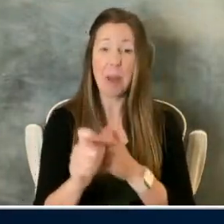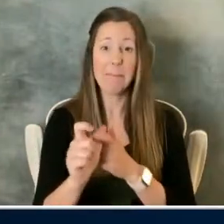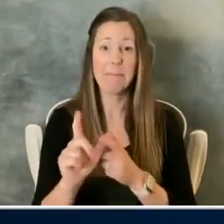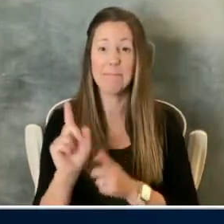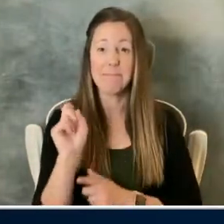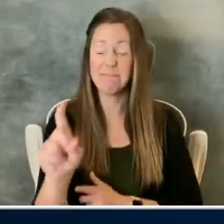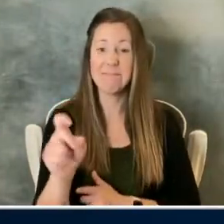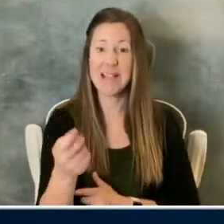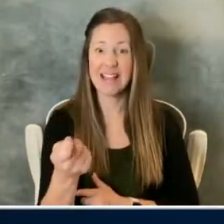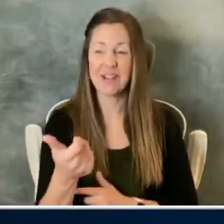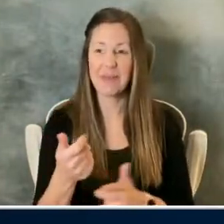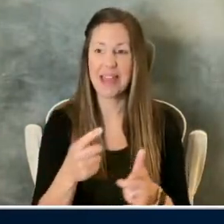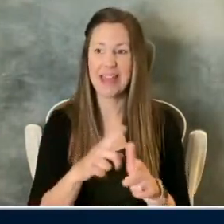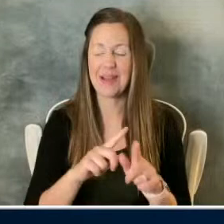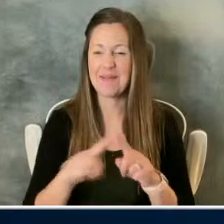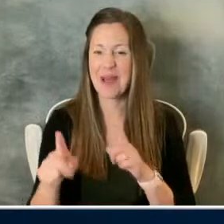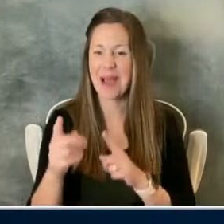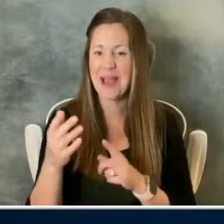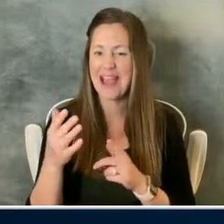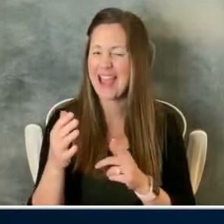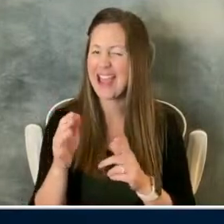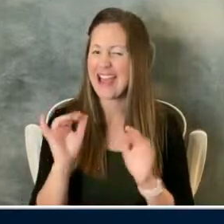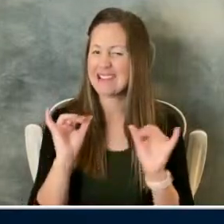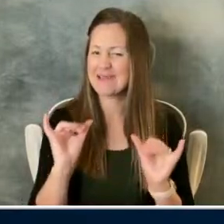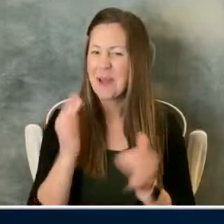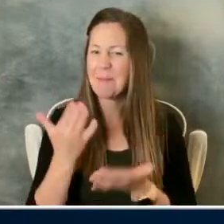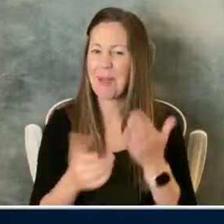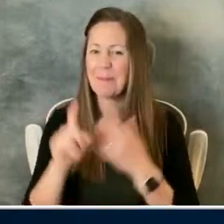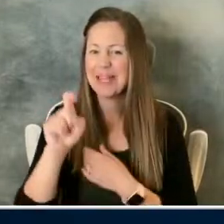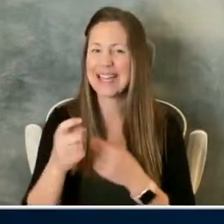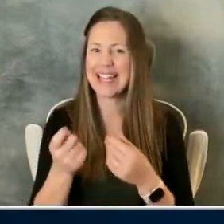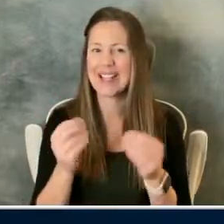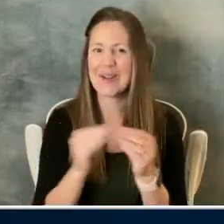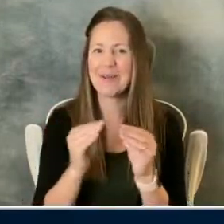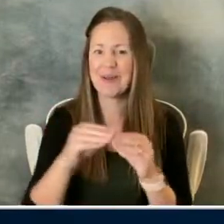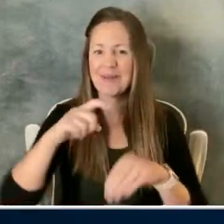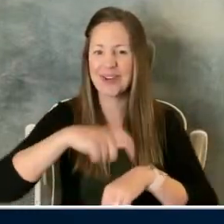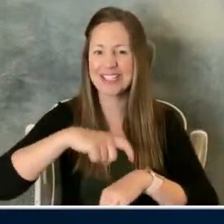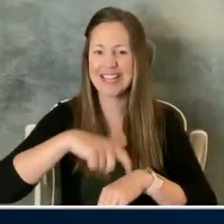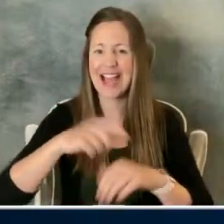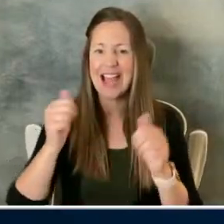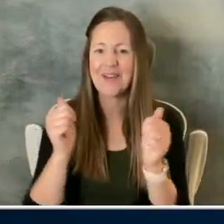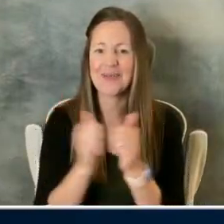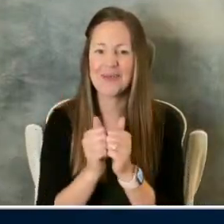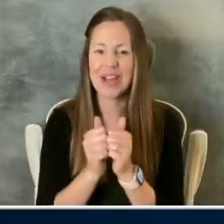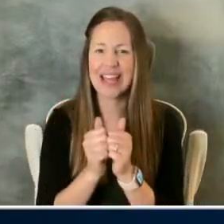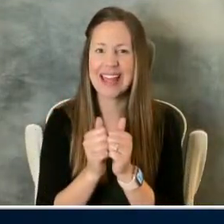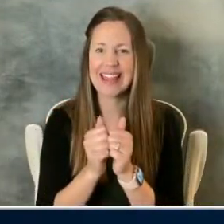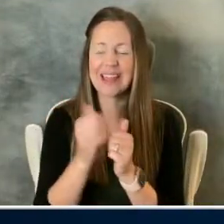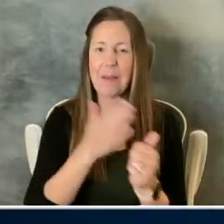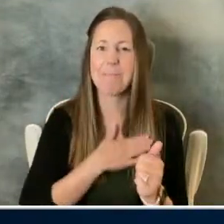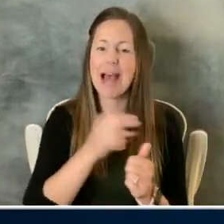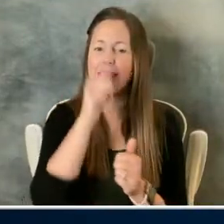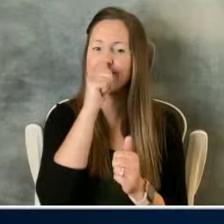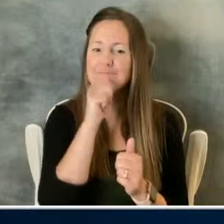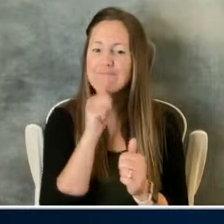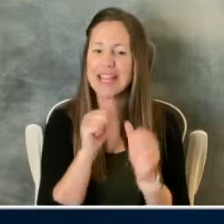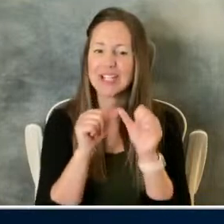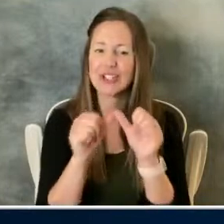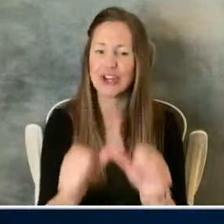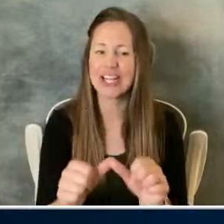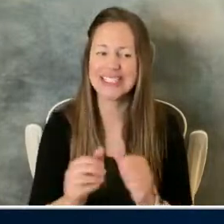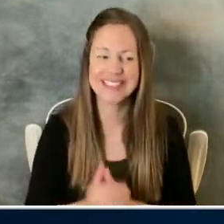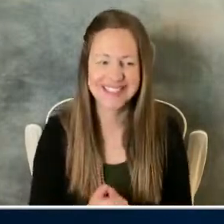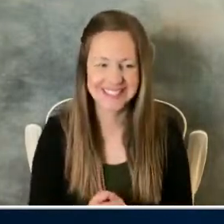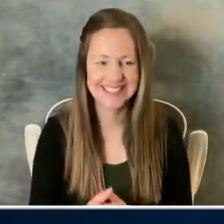but maybe need to spend a little bit more time with endurance there. I think kind of faded at the end. I